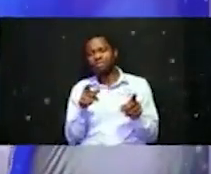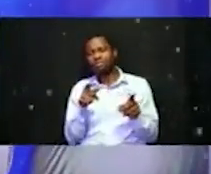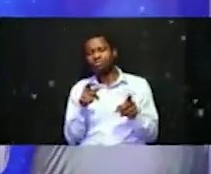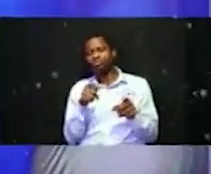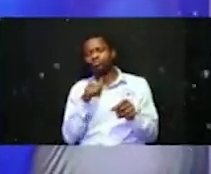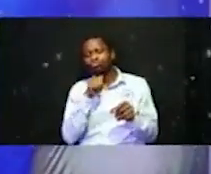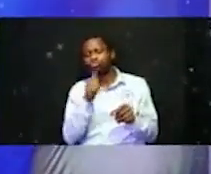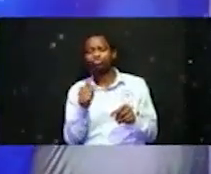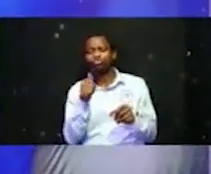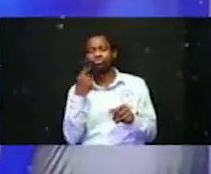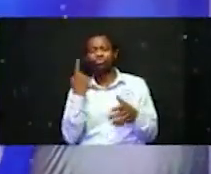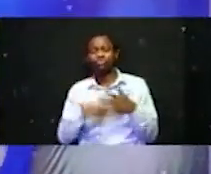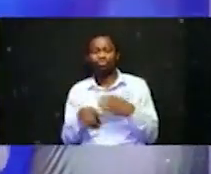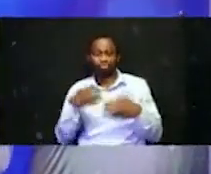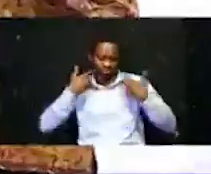Pledge to yourself.